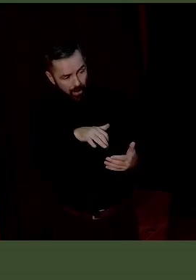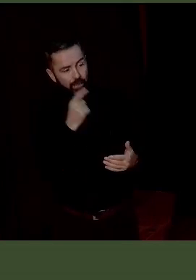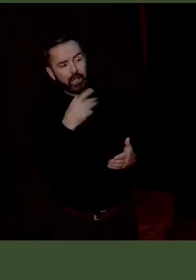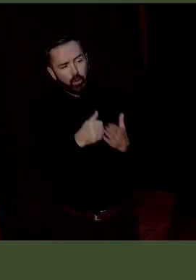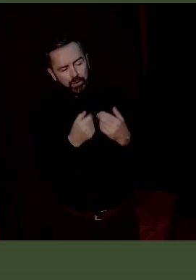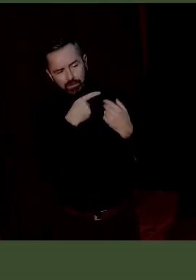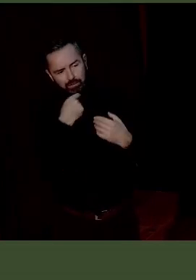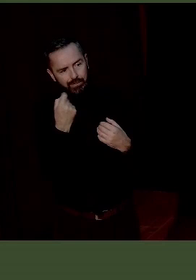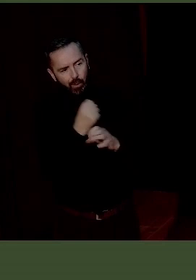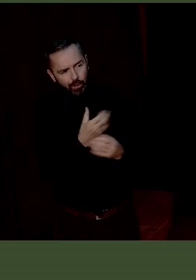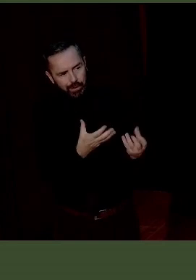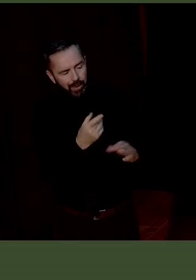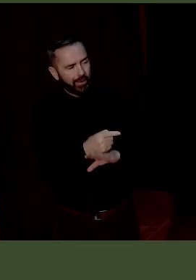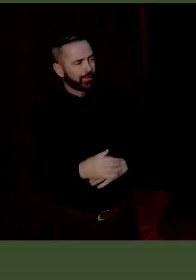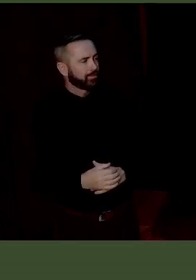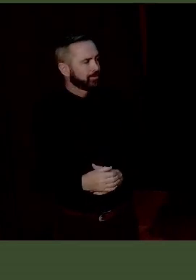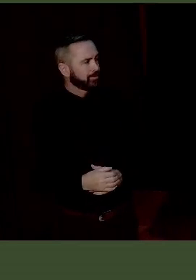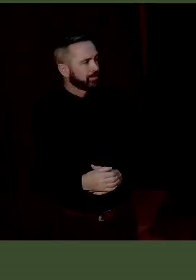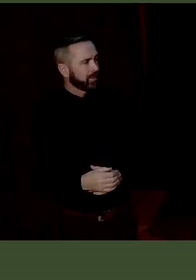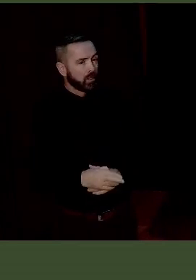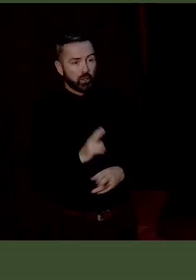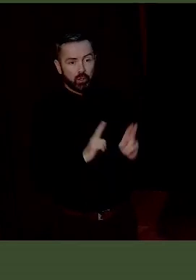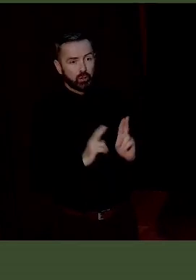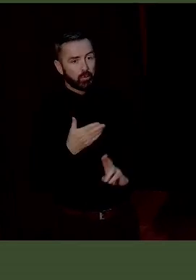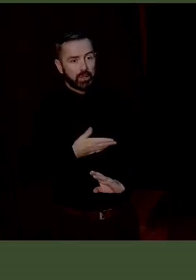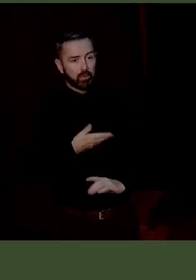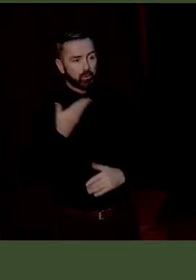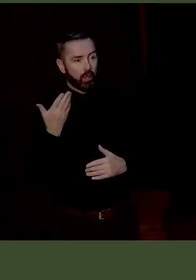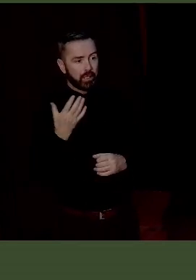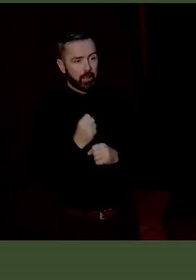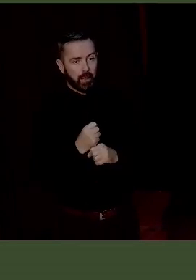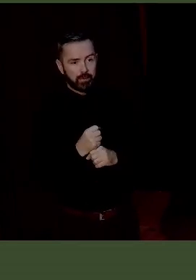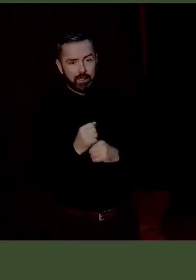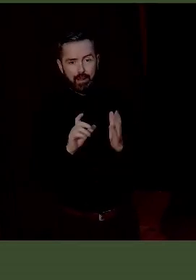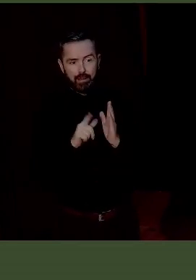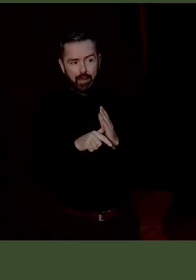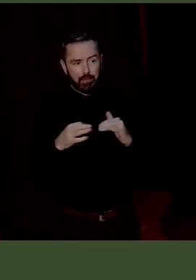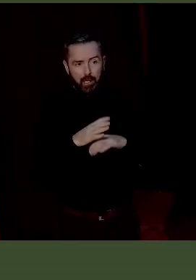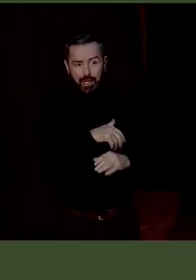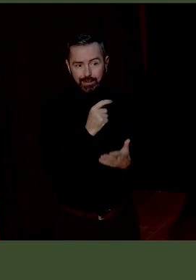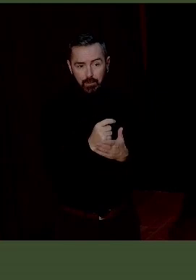to me. So we shouldn't be surprised at the low and late marriages in Ireland at the time, given that many of these